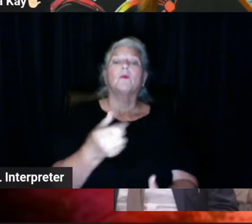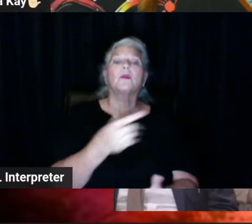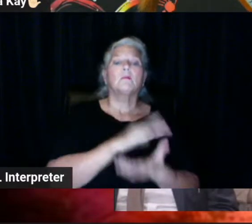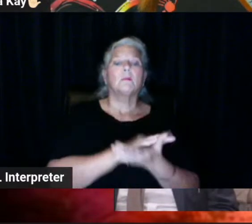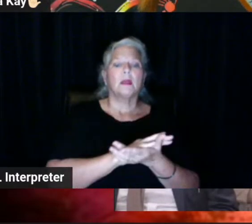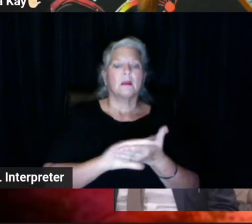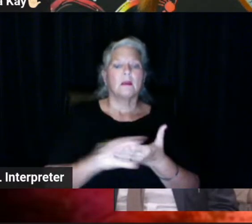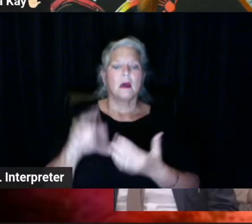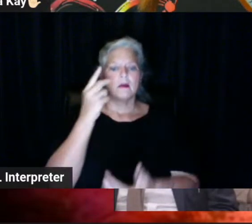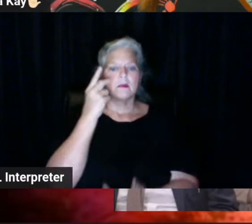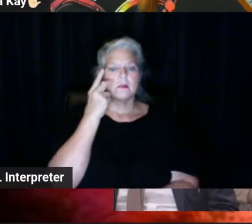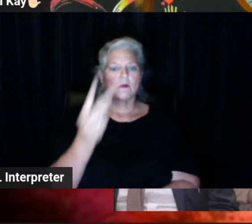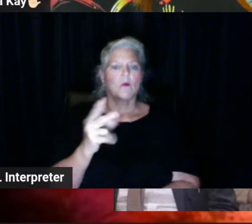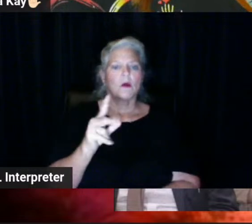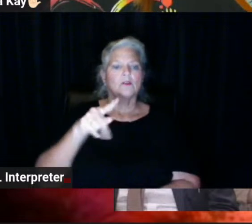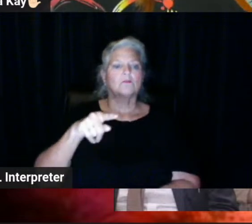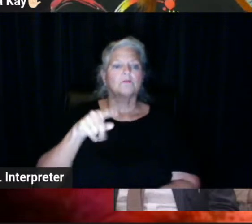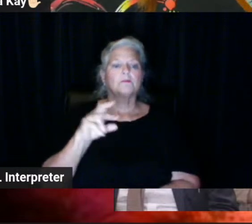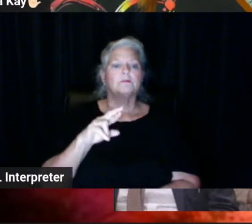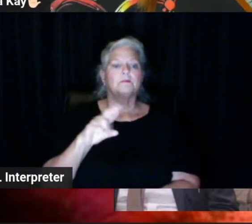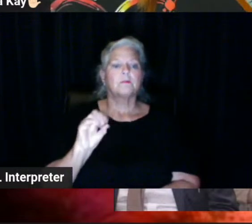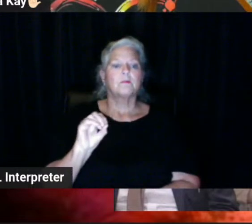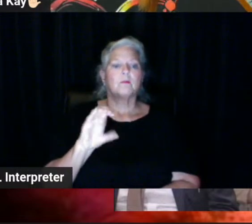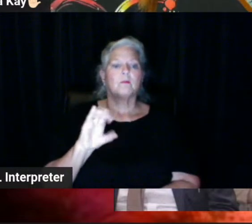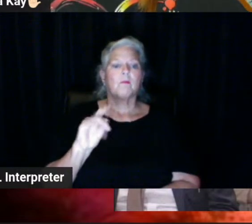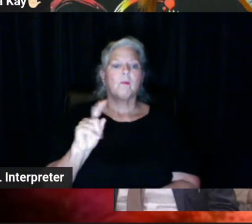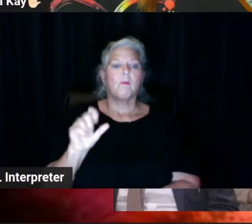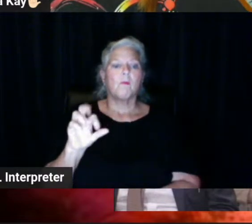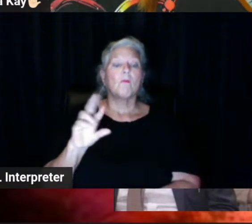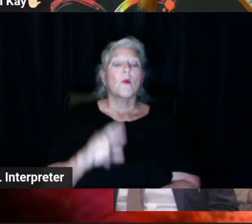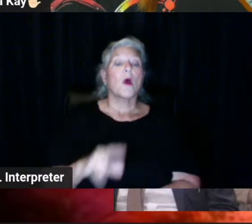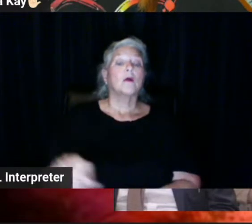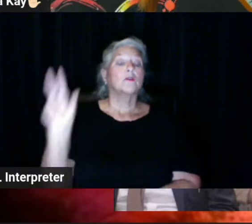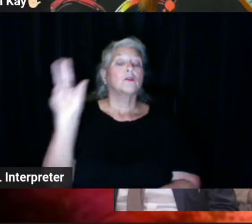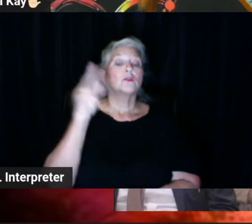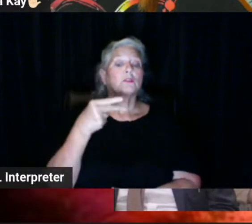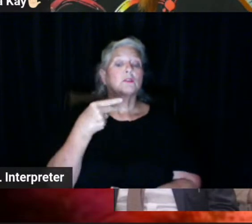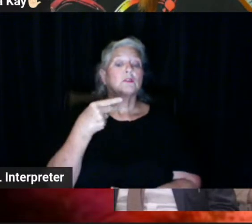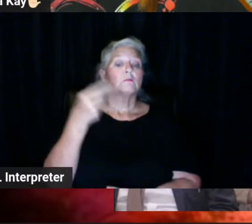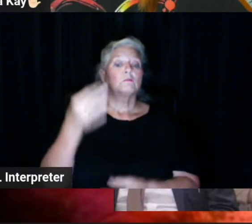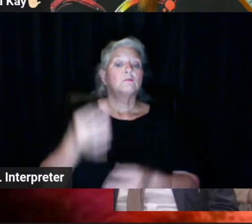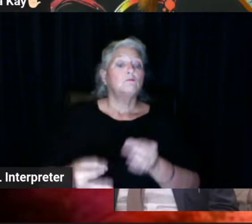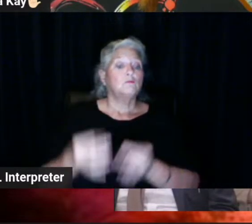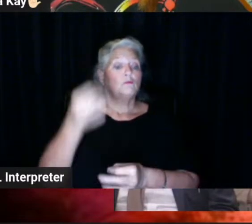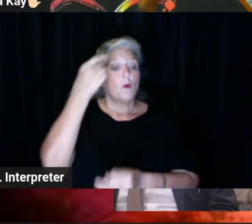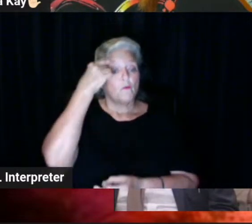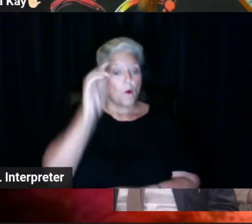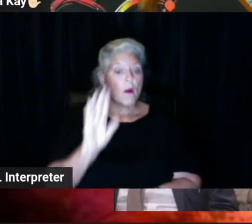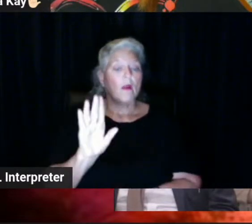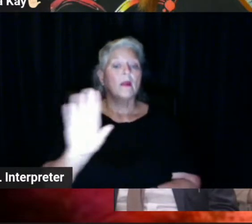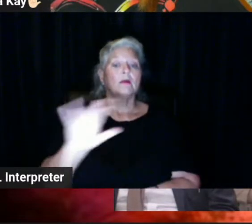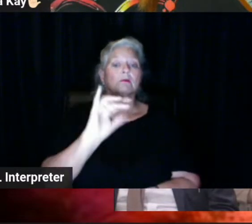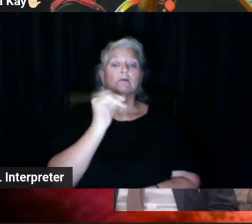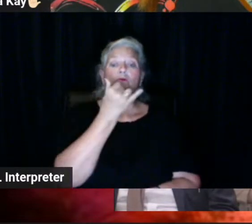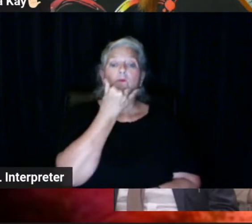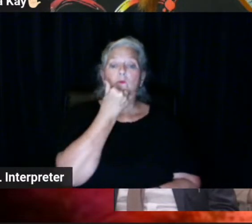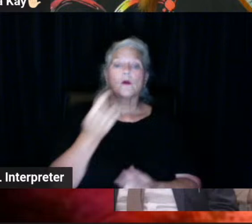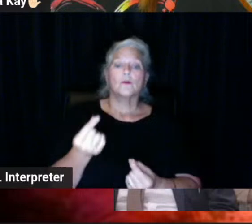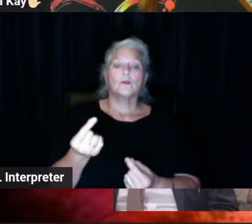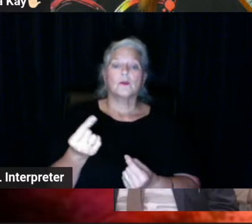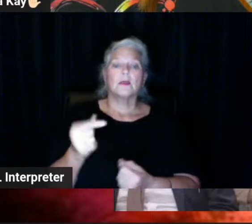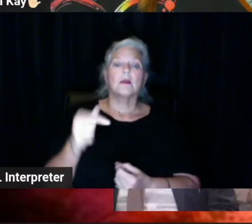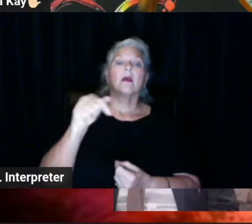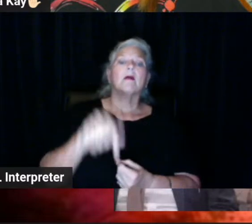his indiscretions? This makes matters even worse. Jury trials were replaced with verdicts